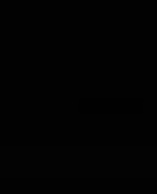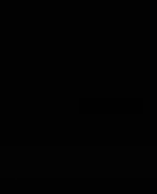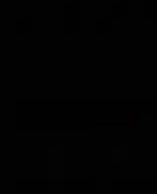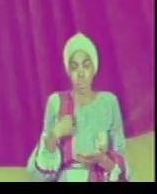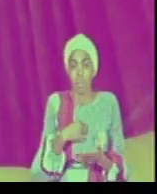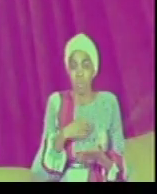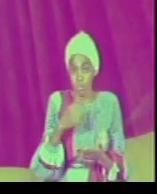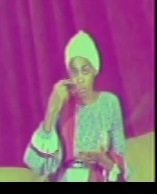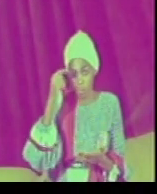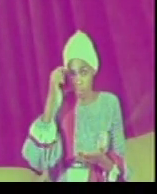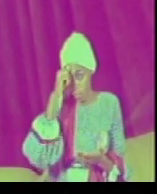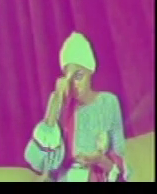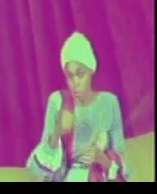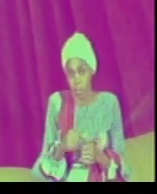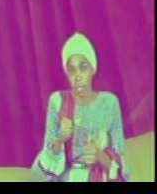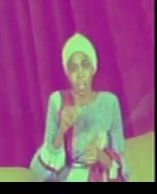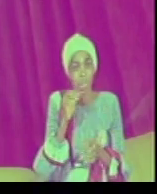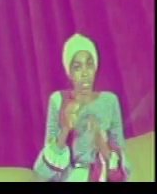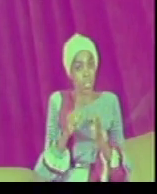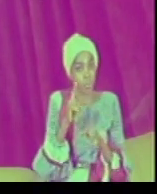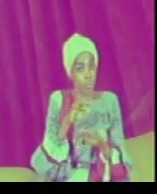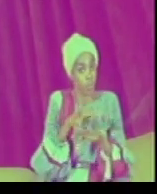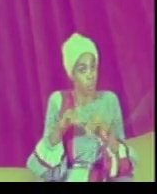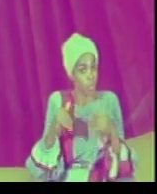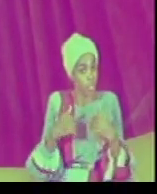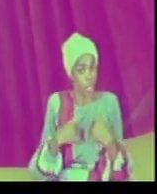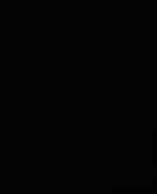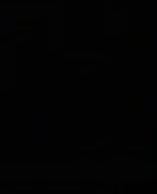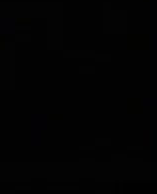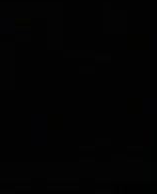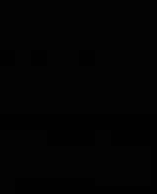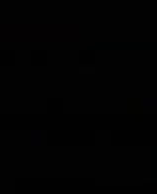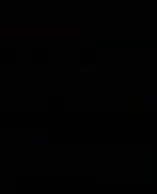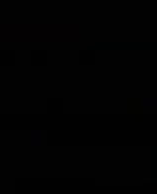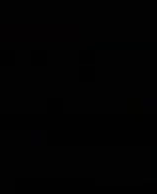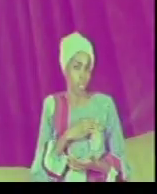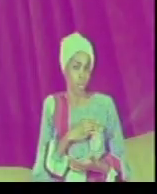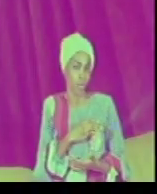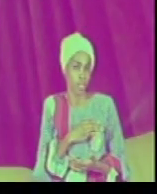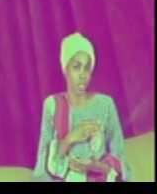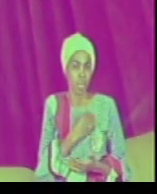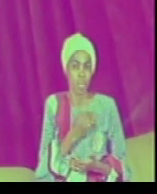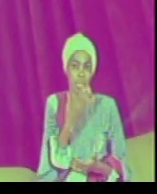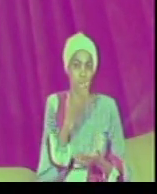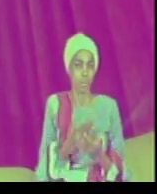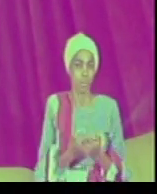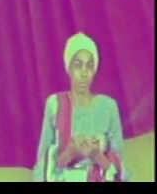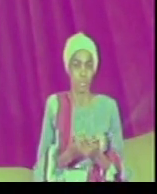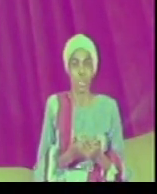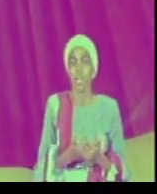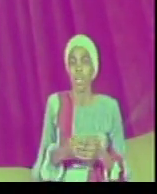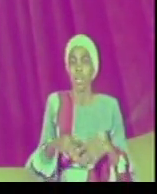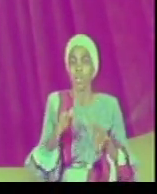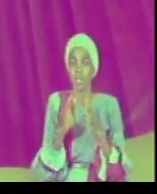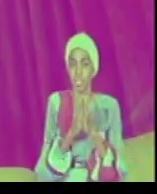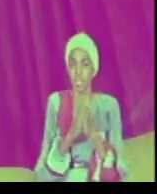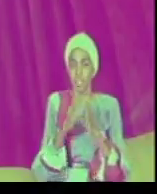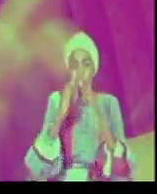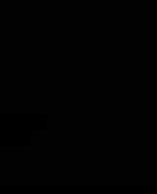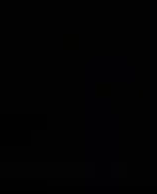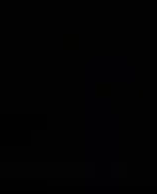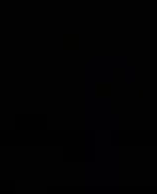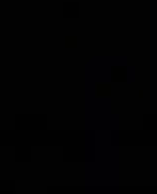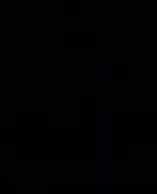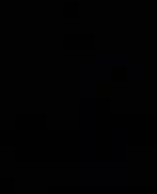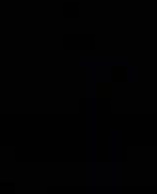if you don't have integrity and the intention for the greater good, you will